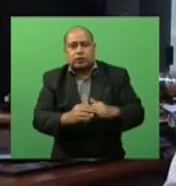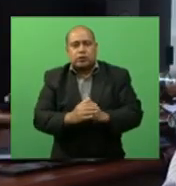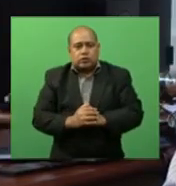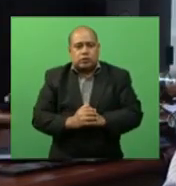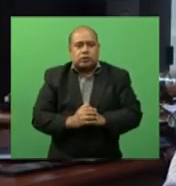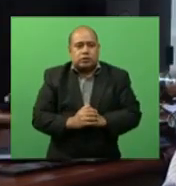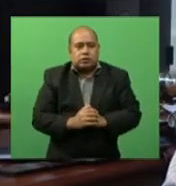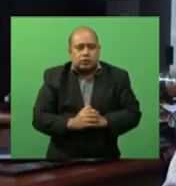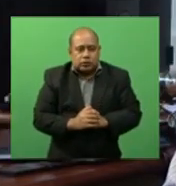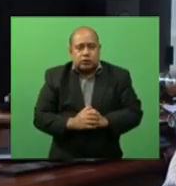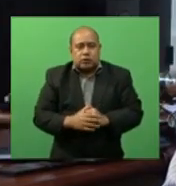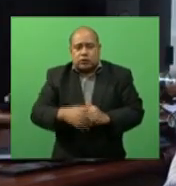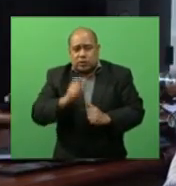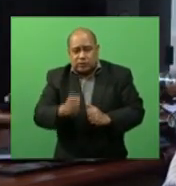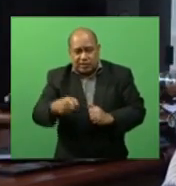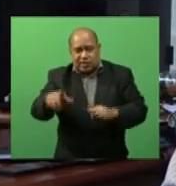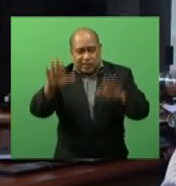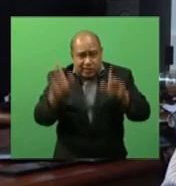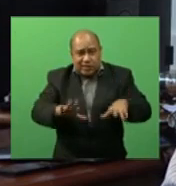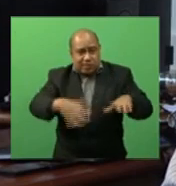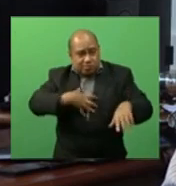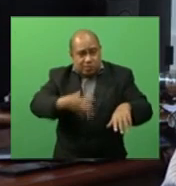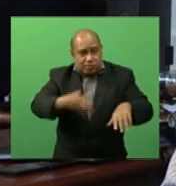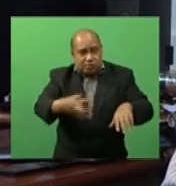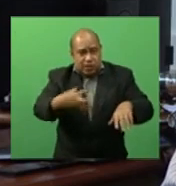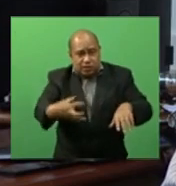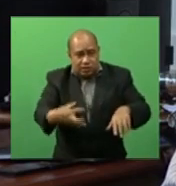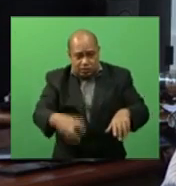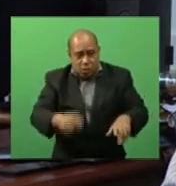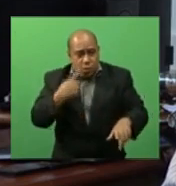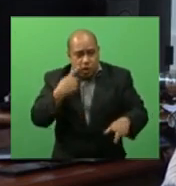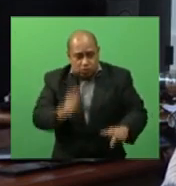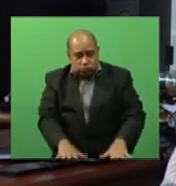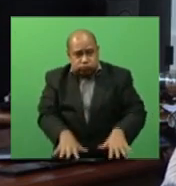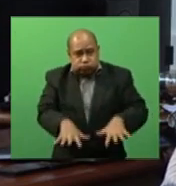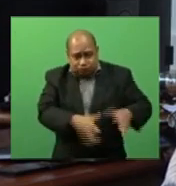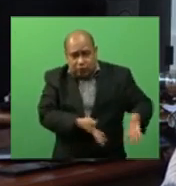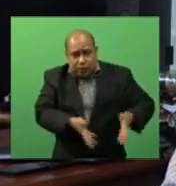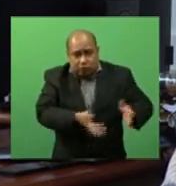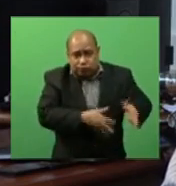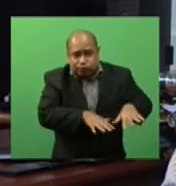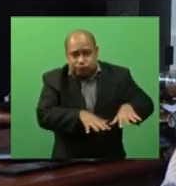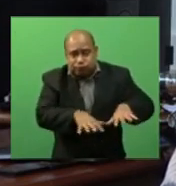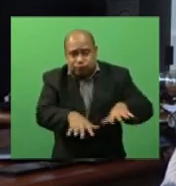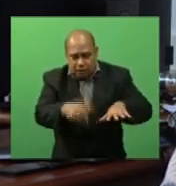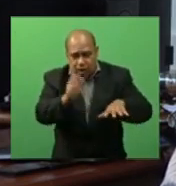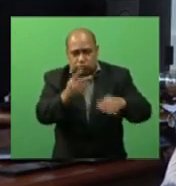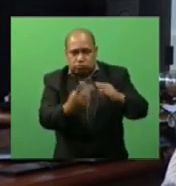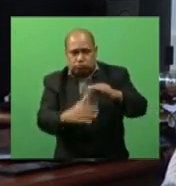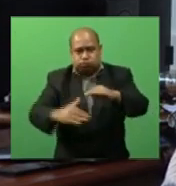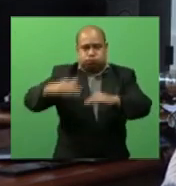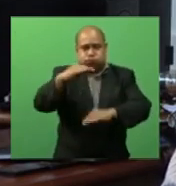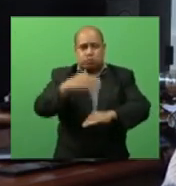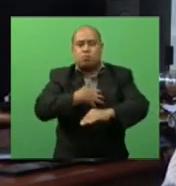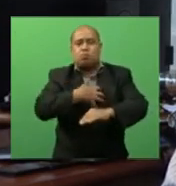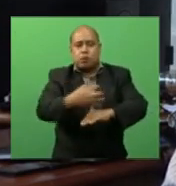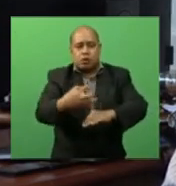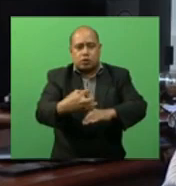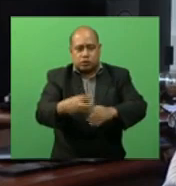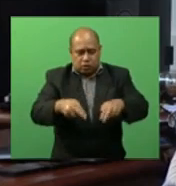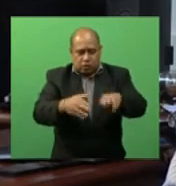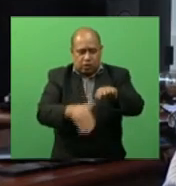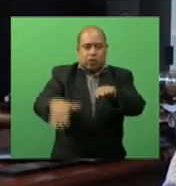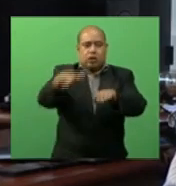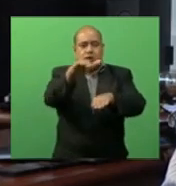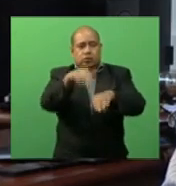that causes the river to rise to even half its normal, twice its normal level, then it could have an